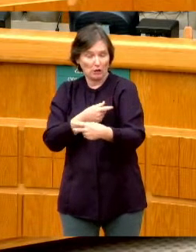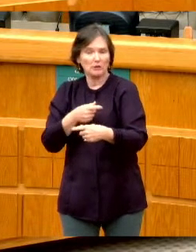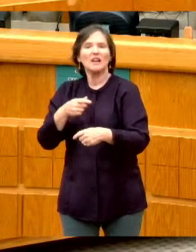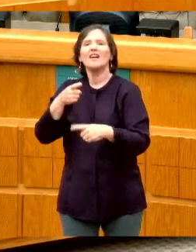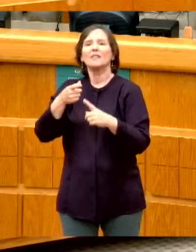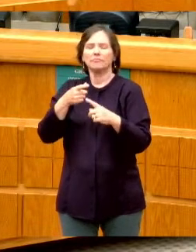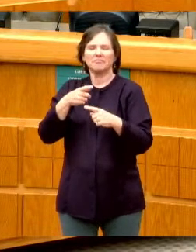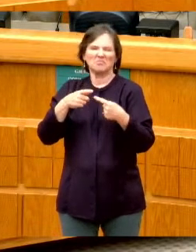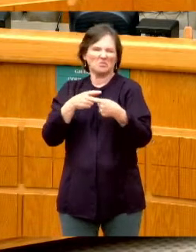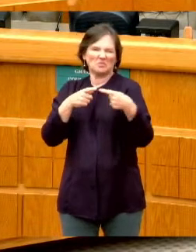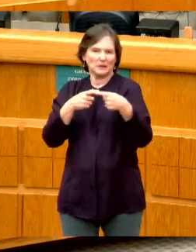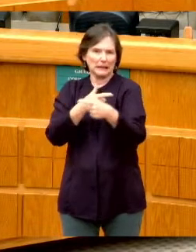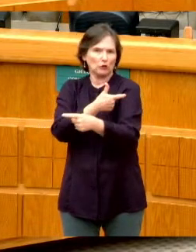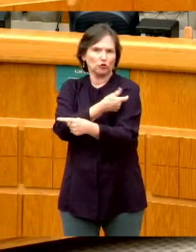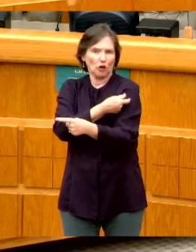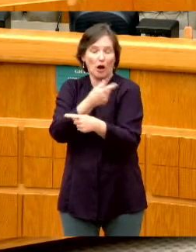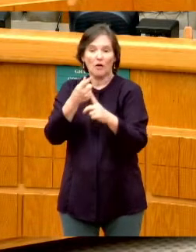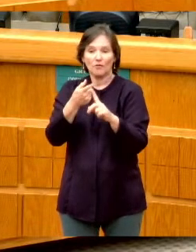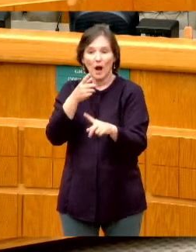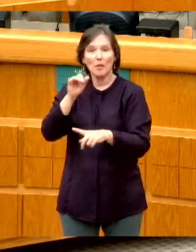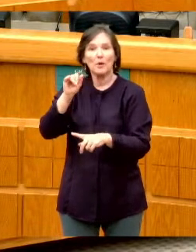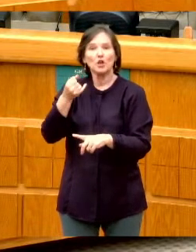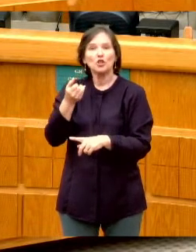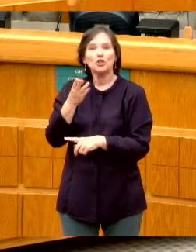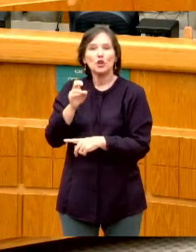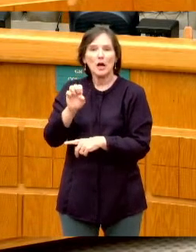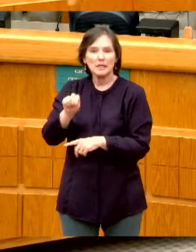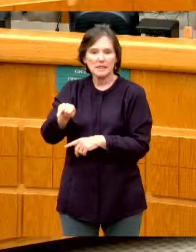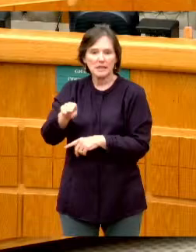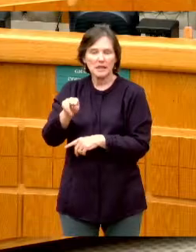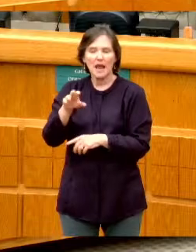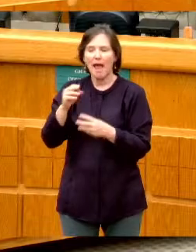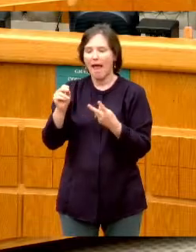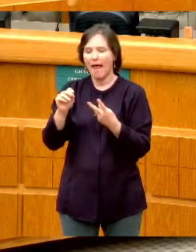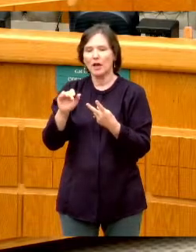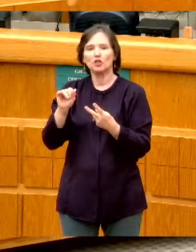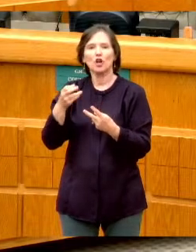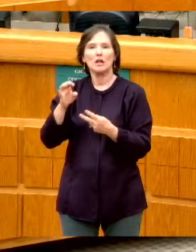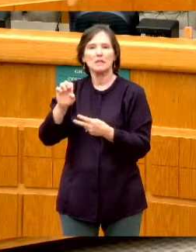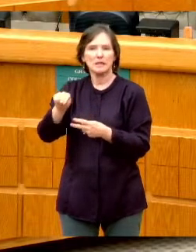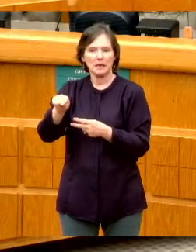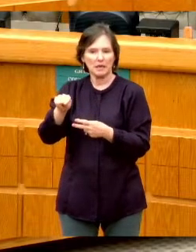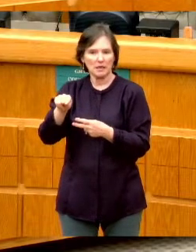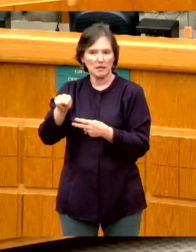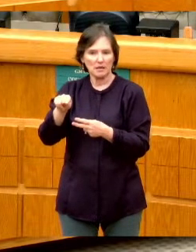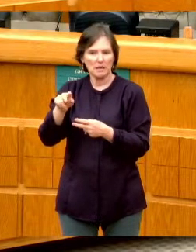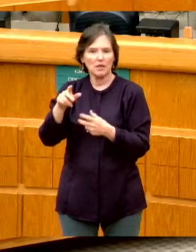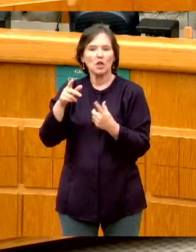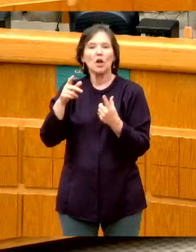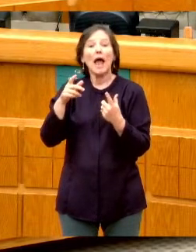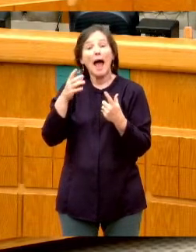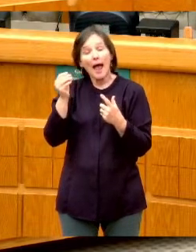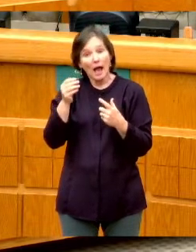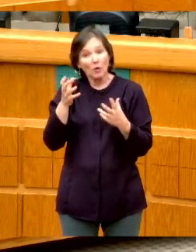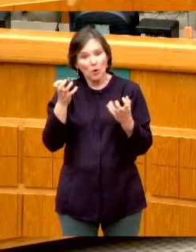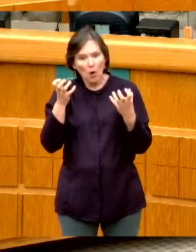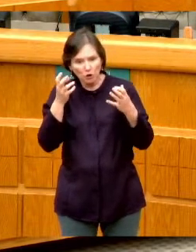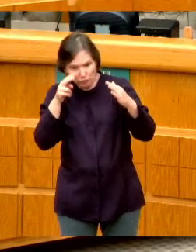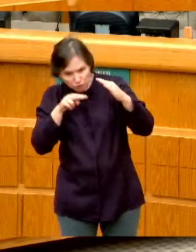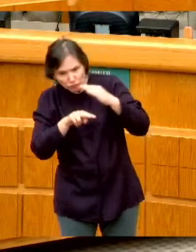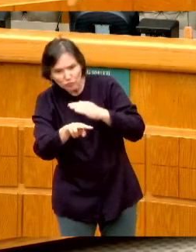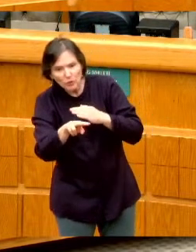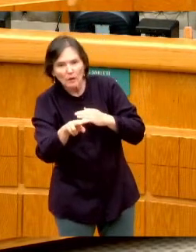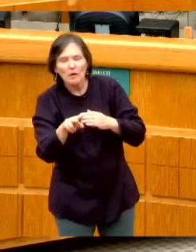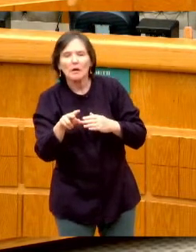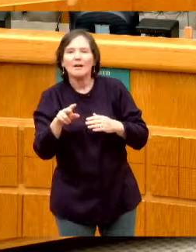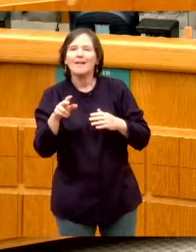matter of possibly just some weeks. And we're seeking a decline in our daily rate of COVID-19